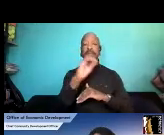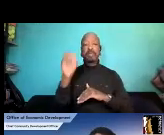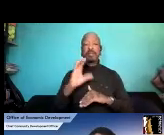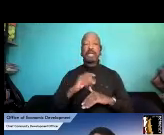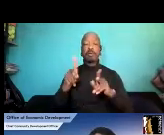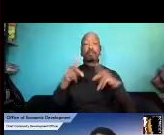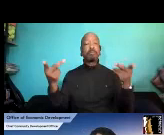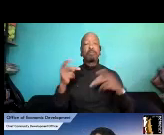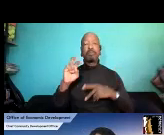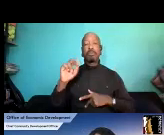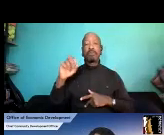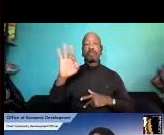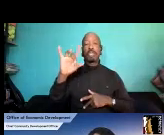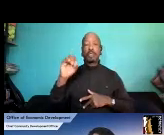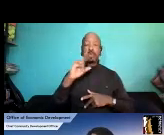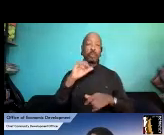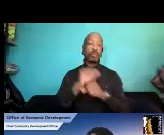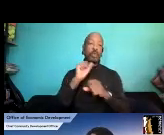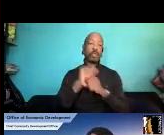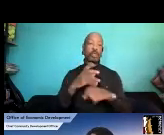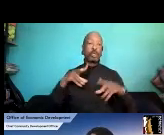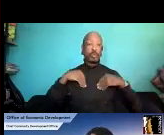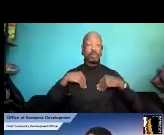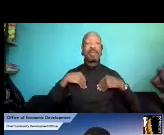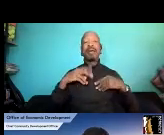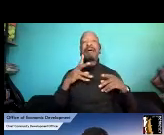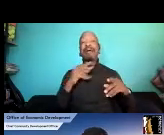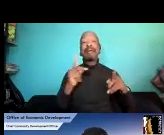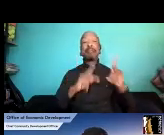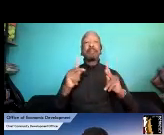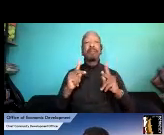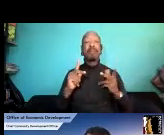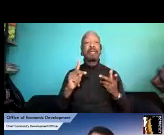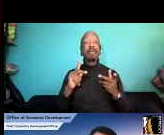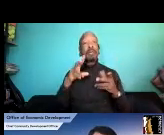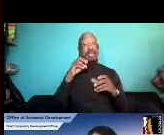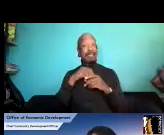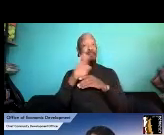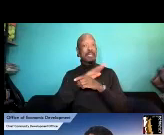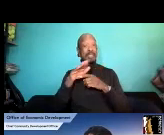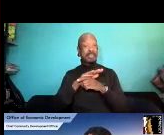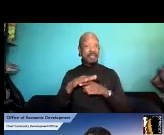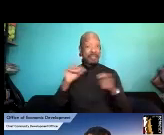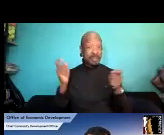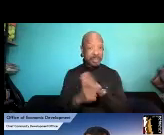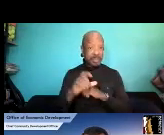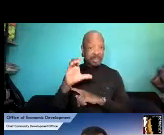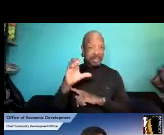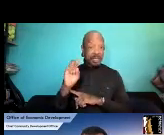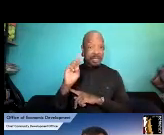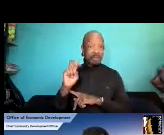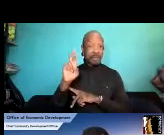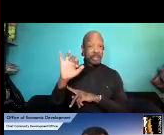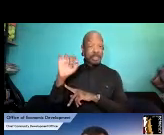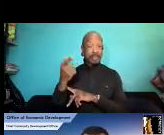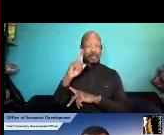to worker-owned cooperatives and folks in the business of converting to democratic worker ownership. And so this